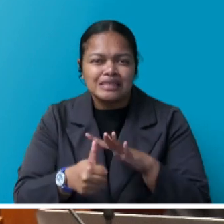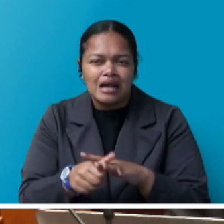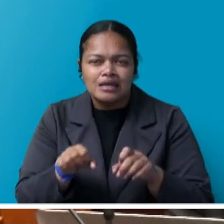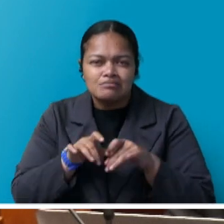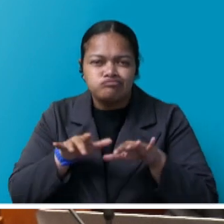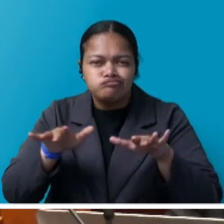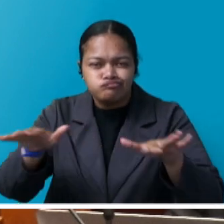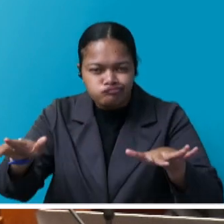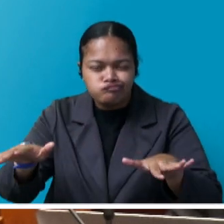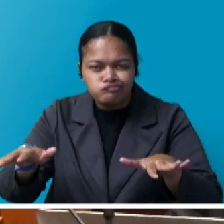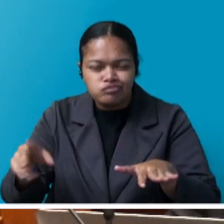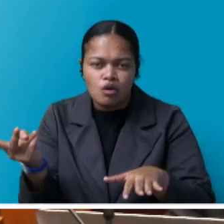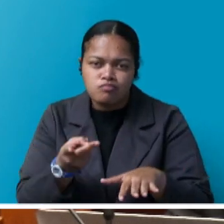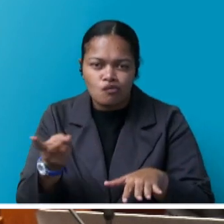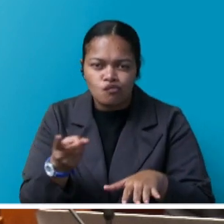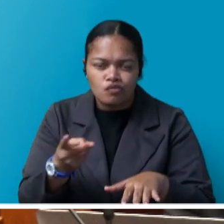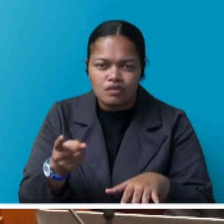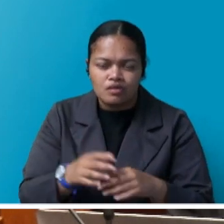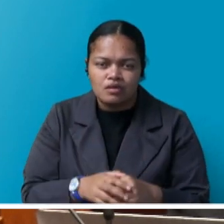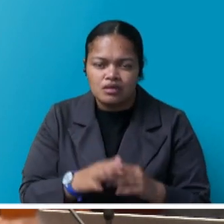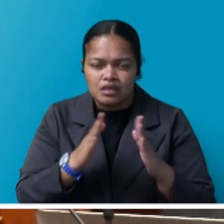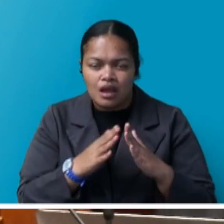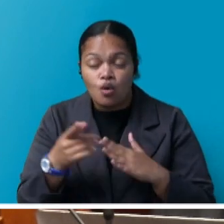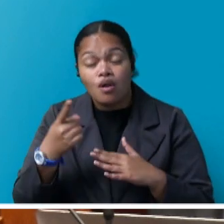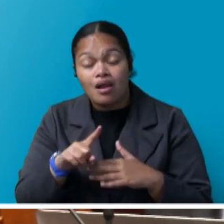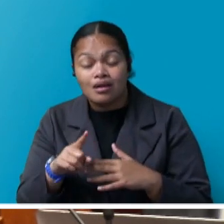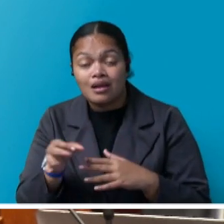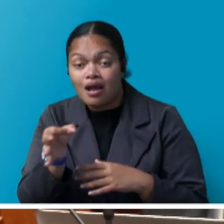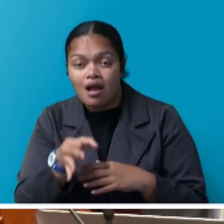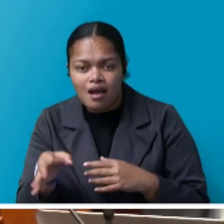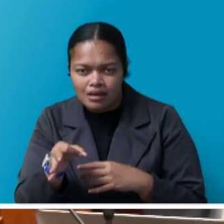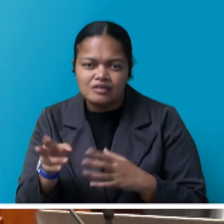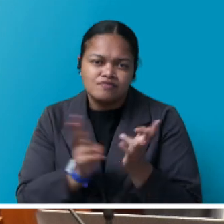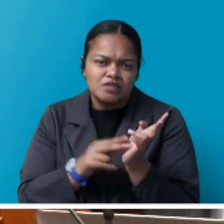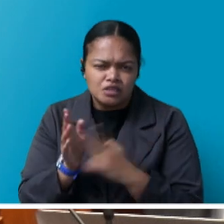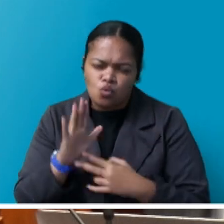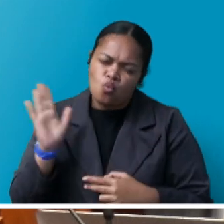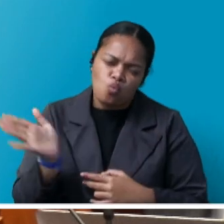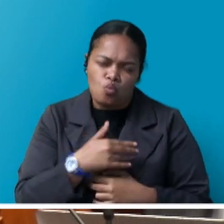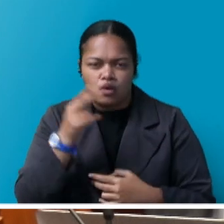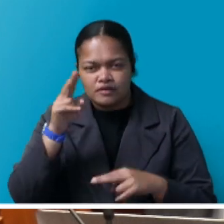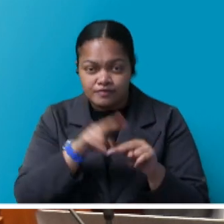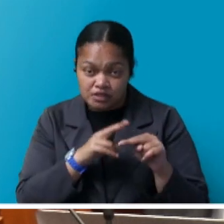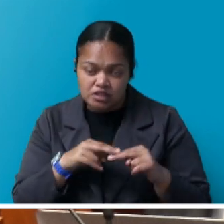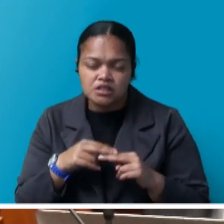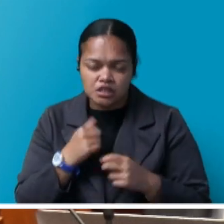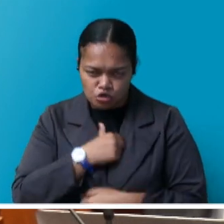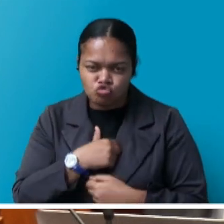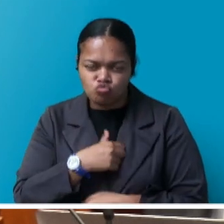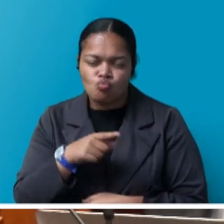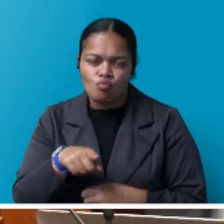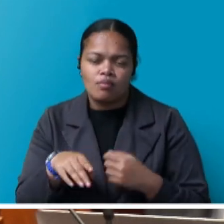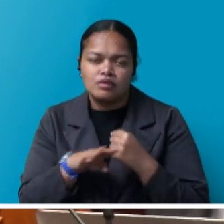to clean water and improving sanitation facilities, ensuring that all Fijians enjoy basic human rights.